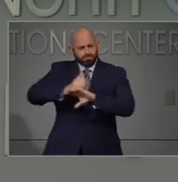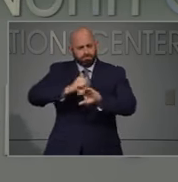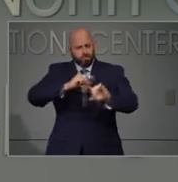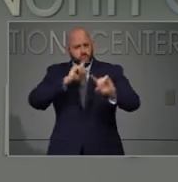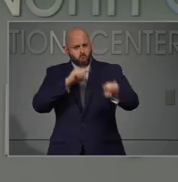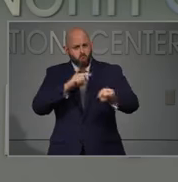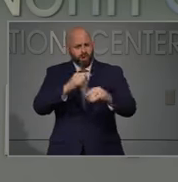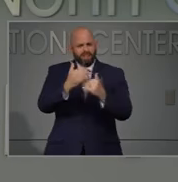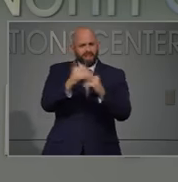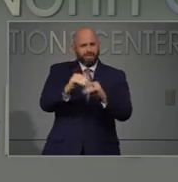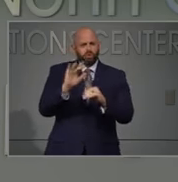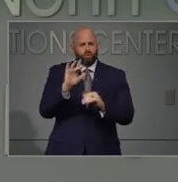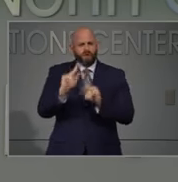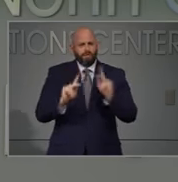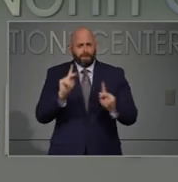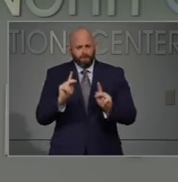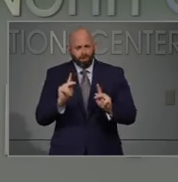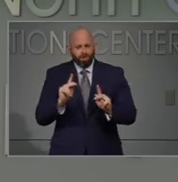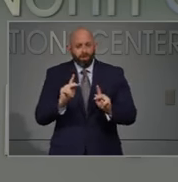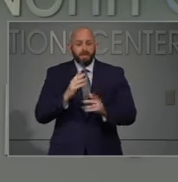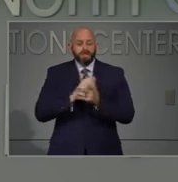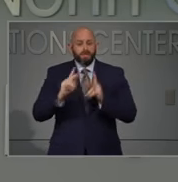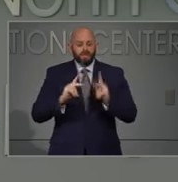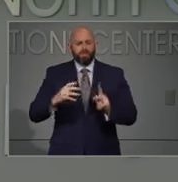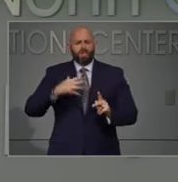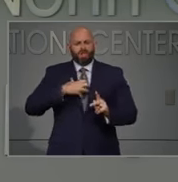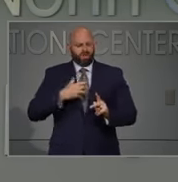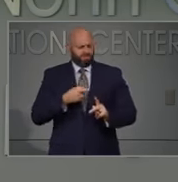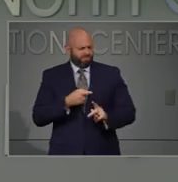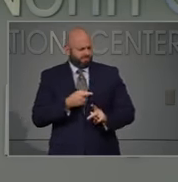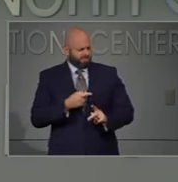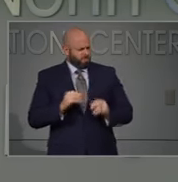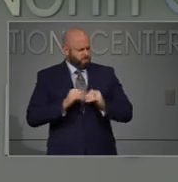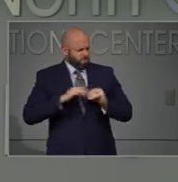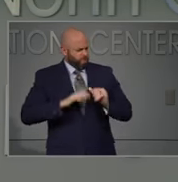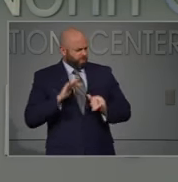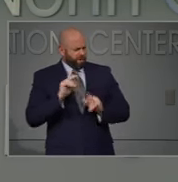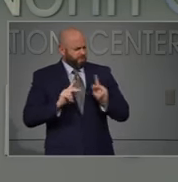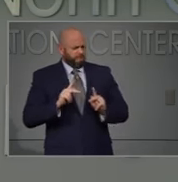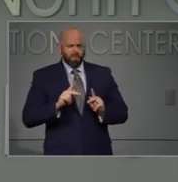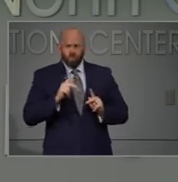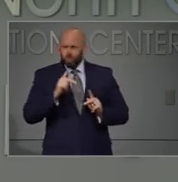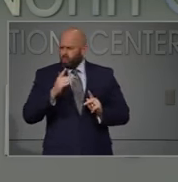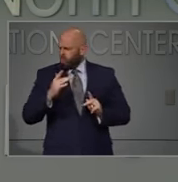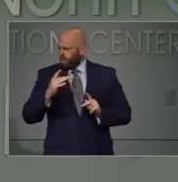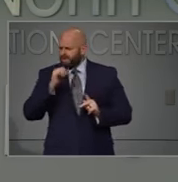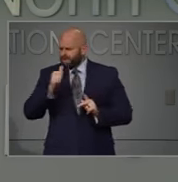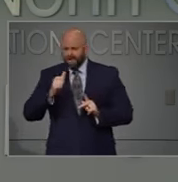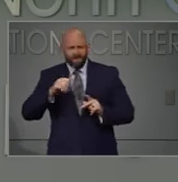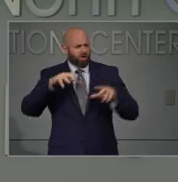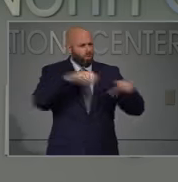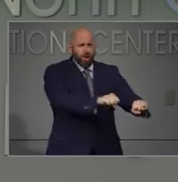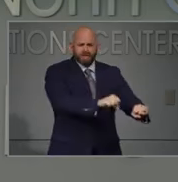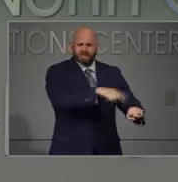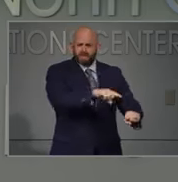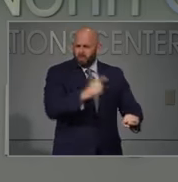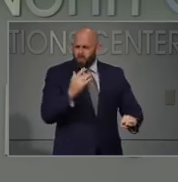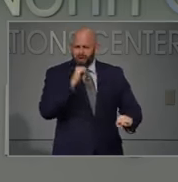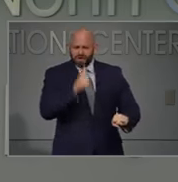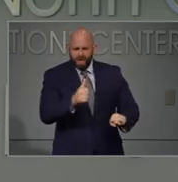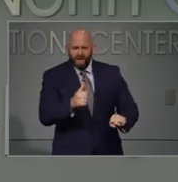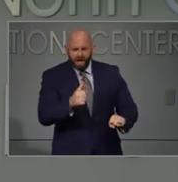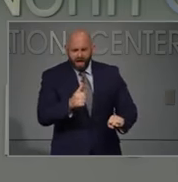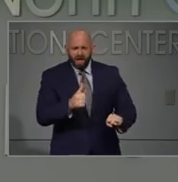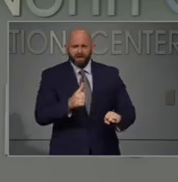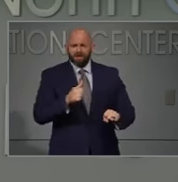there's been some pandering to them, I guess would be, for lack of a better phrase. And I apologize for using that term, but there are